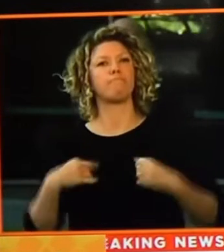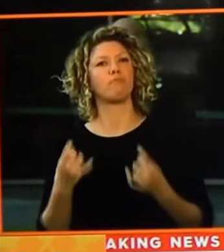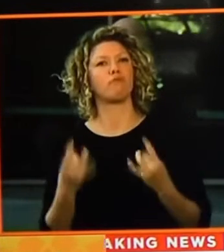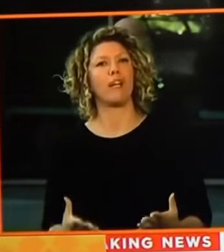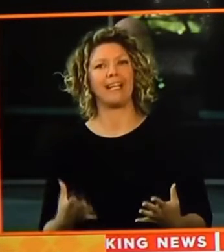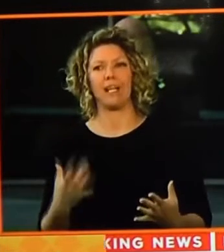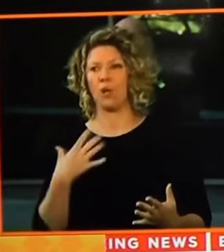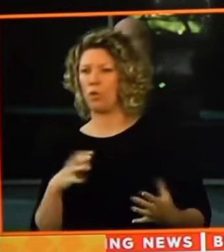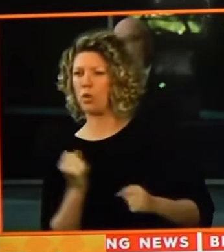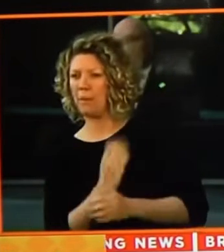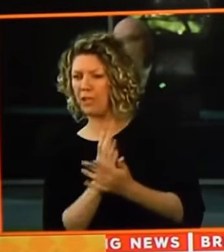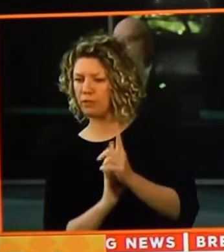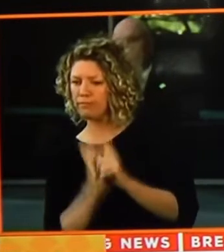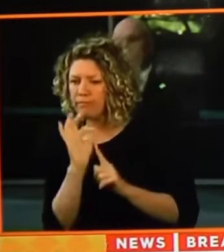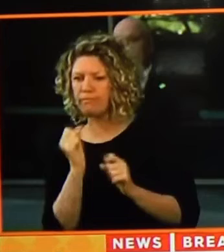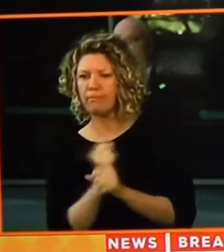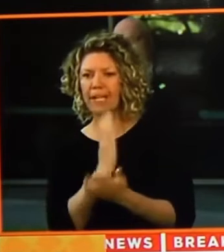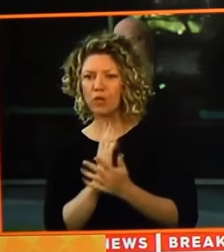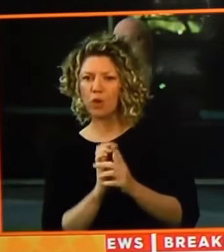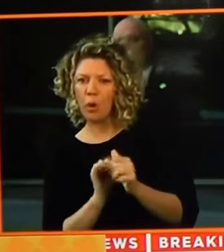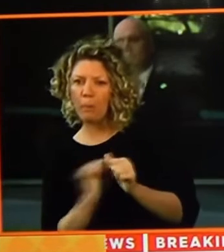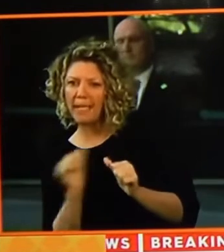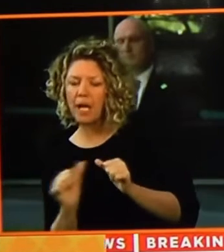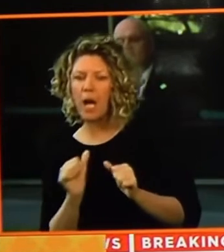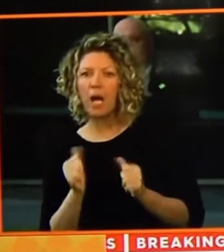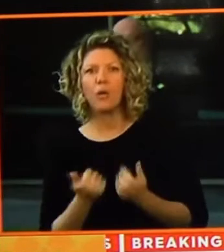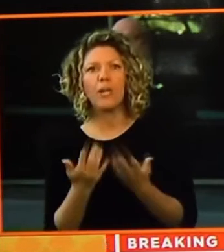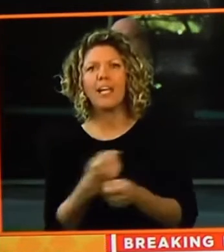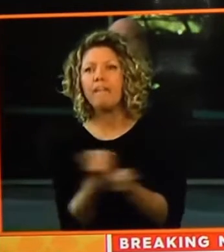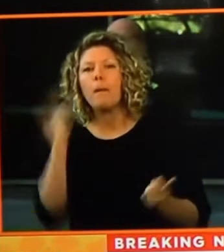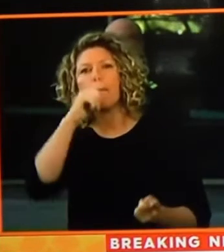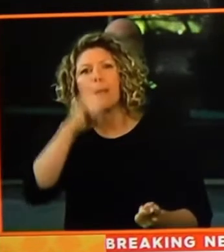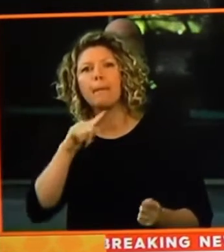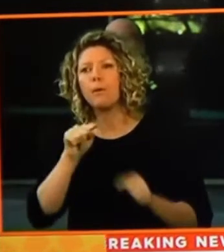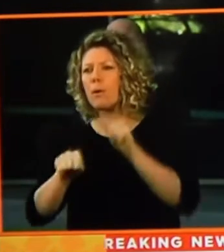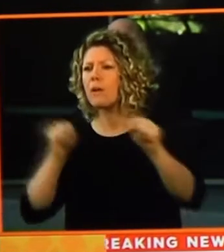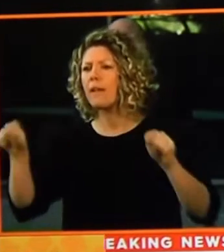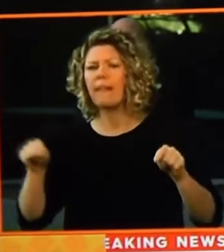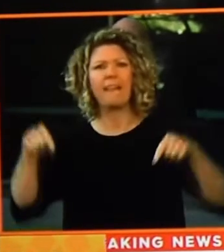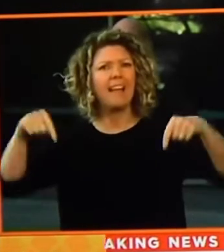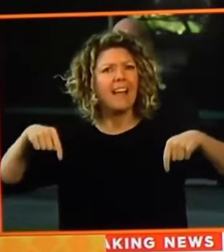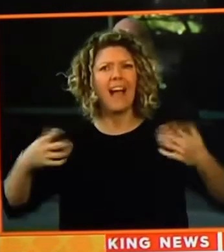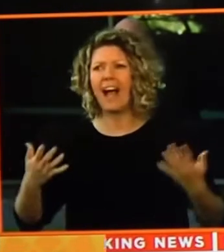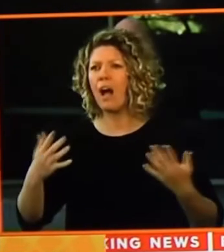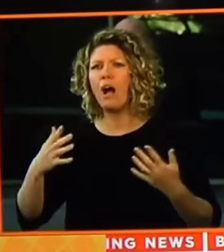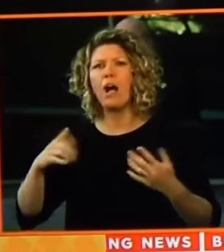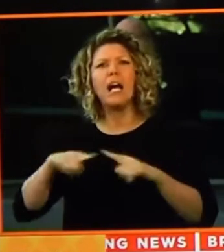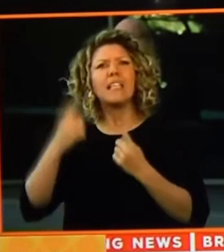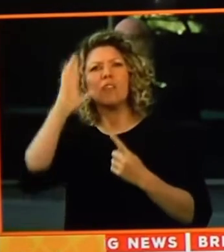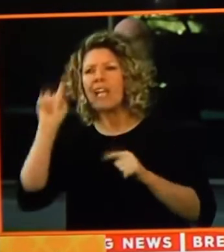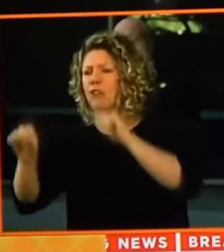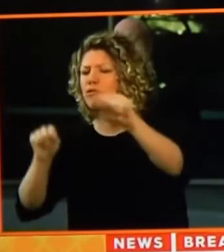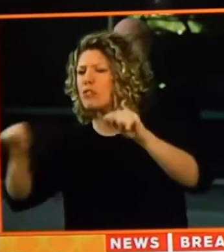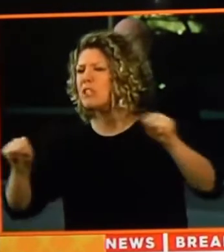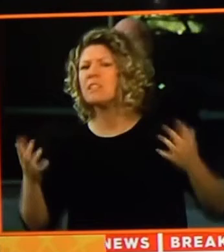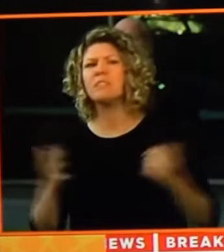of continuing to make a difference, a meaningful difference in the lives and livelihoods of people, of communities, to help with